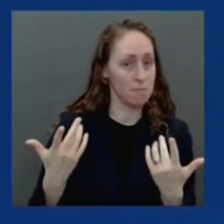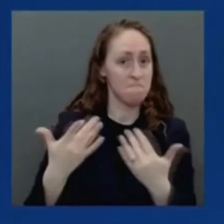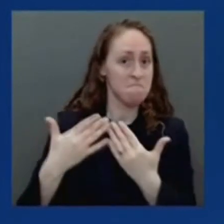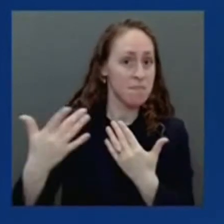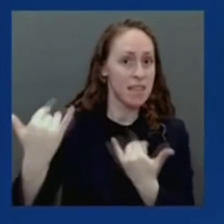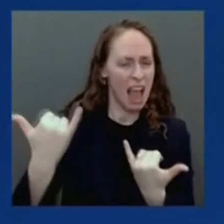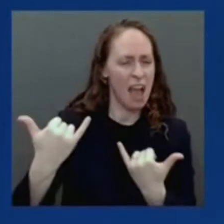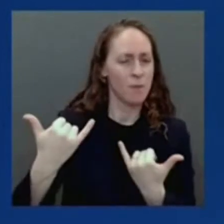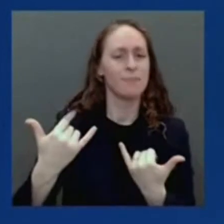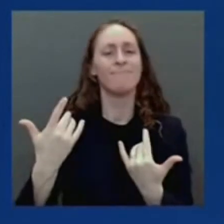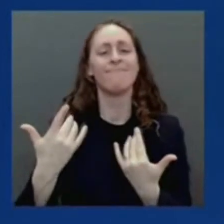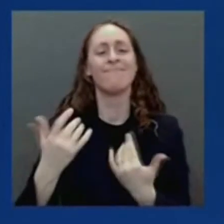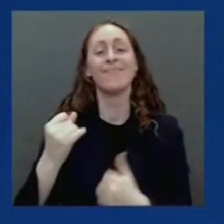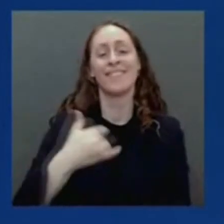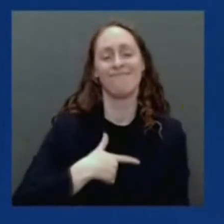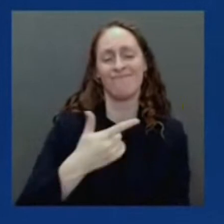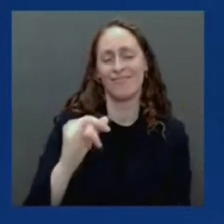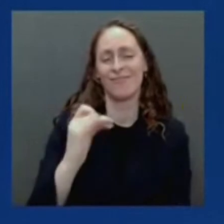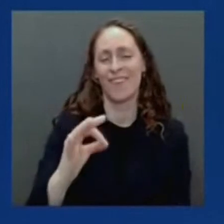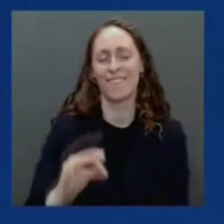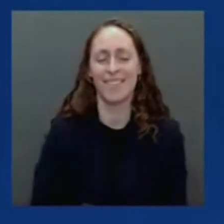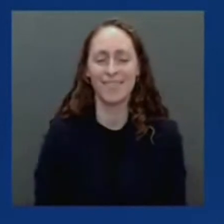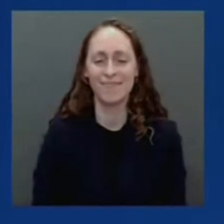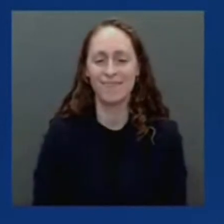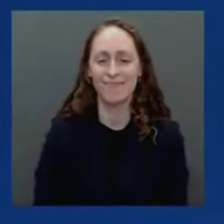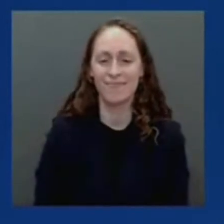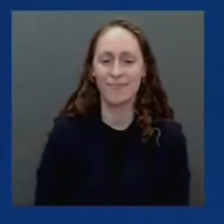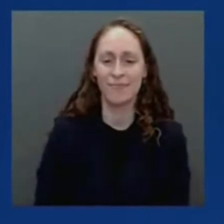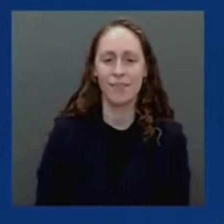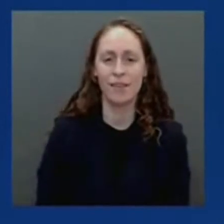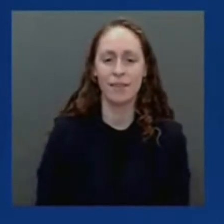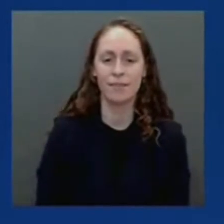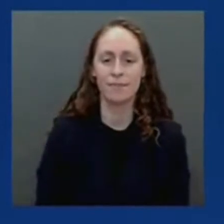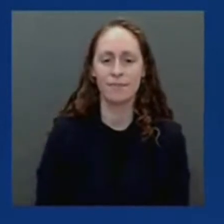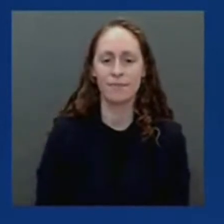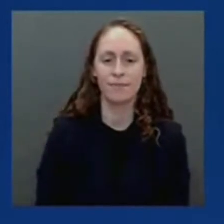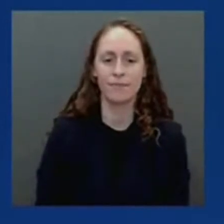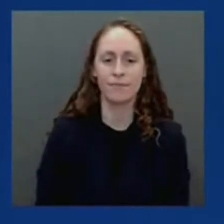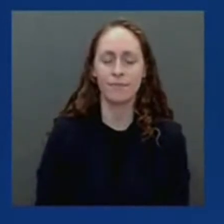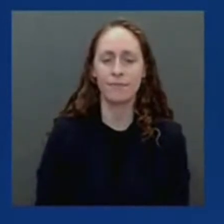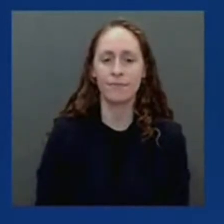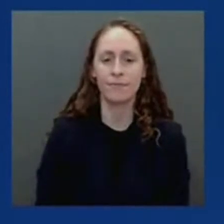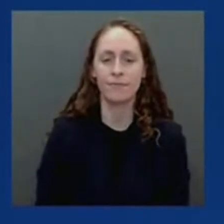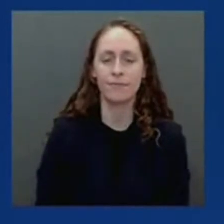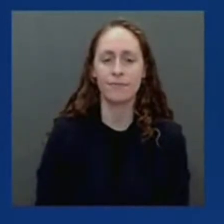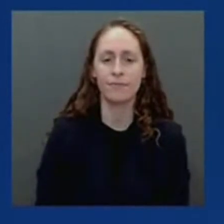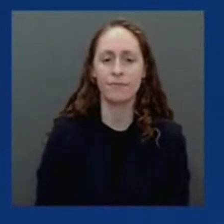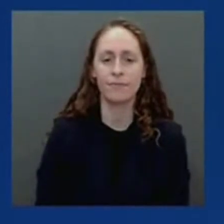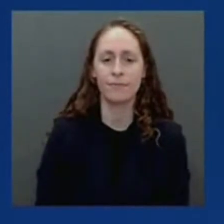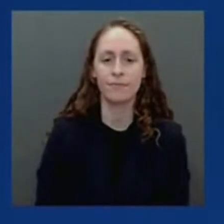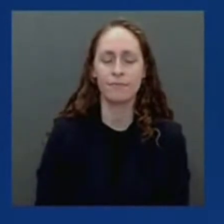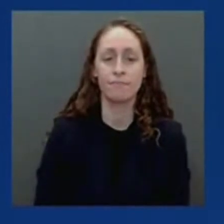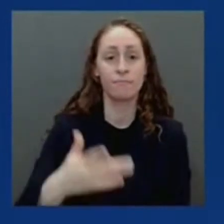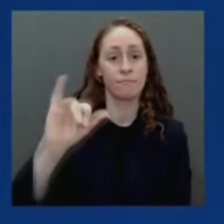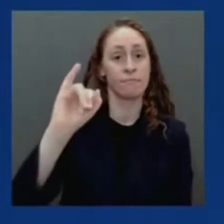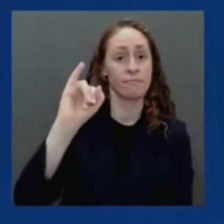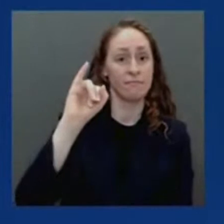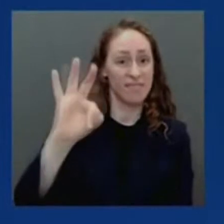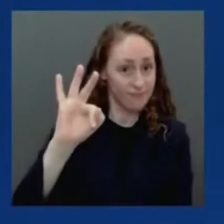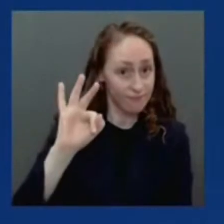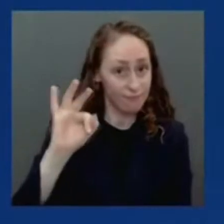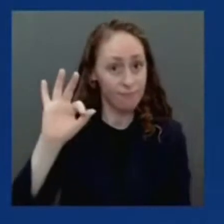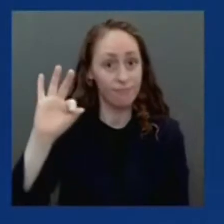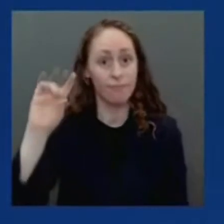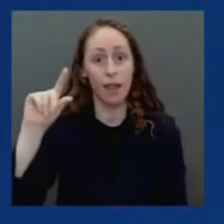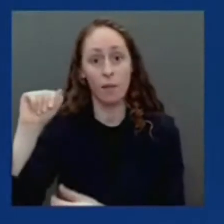the FDA authorizes and CDC recommends this vaccine, 18 million children under the age of 5 will become